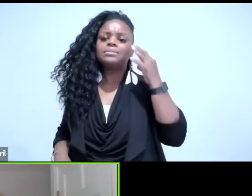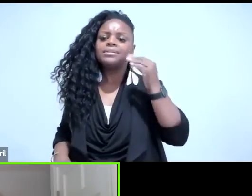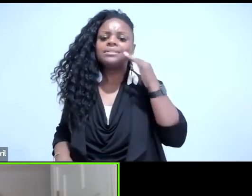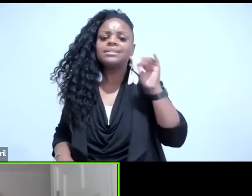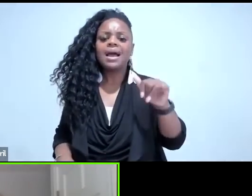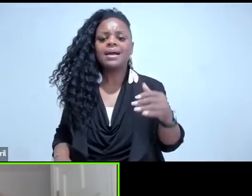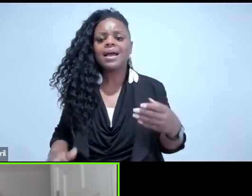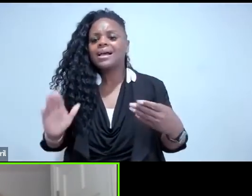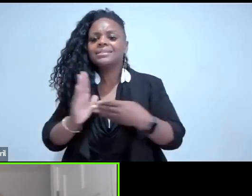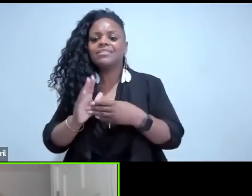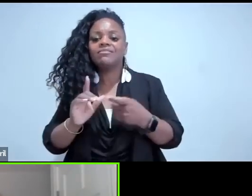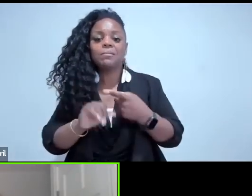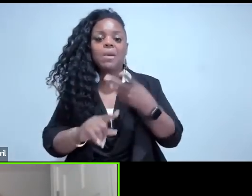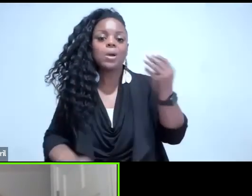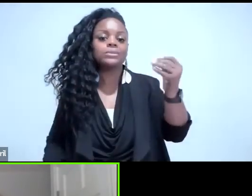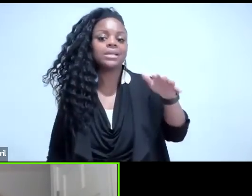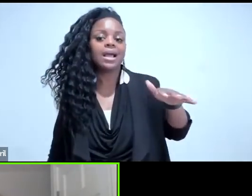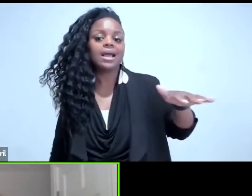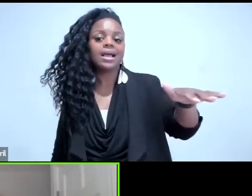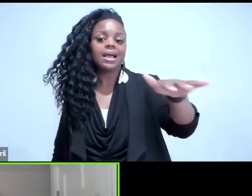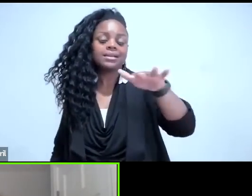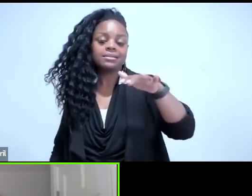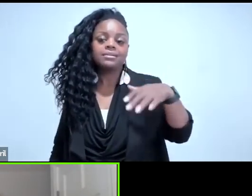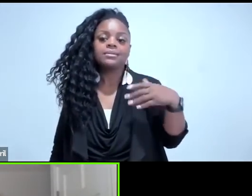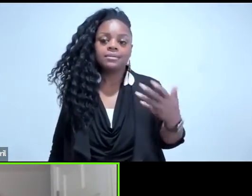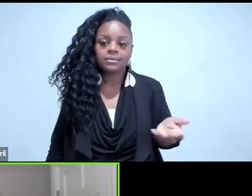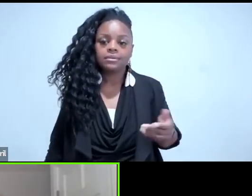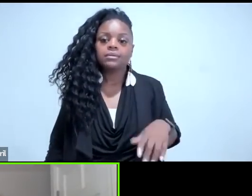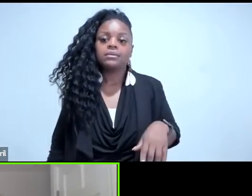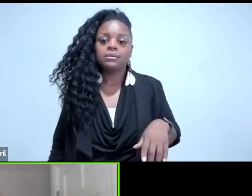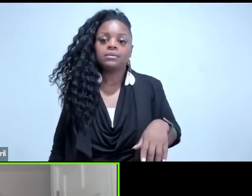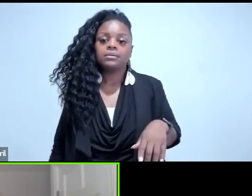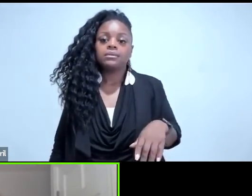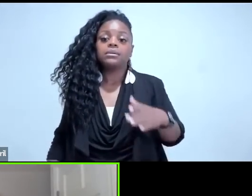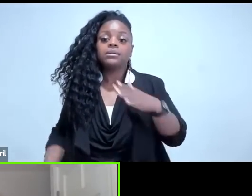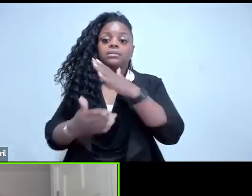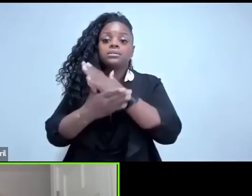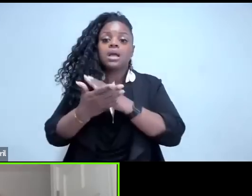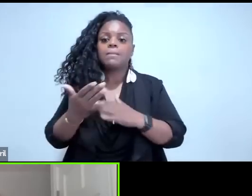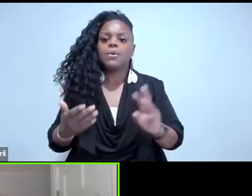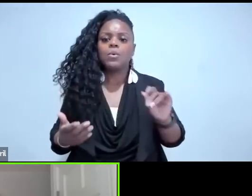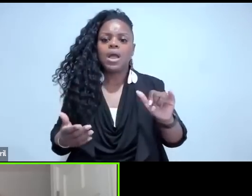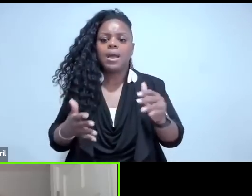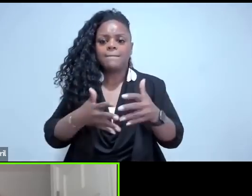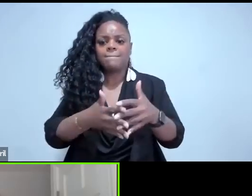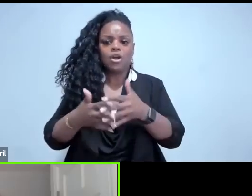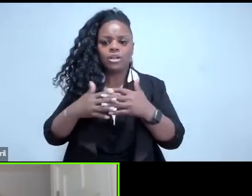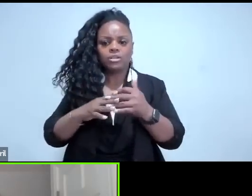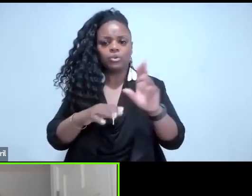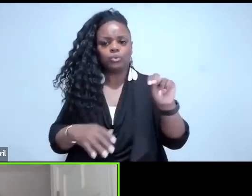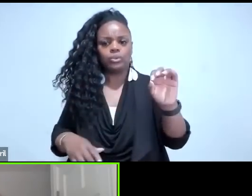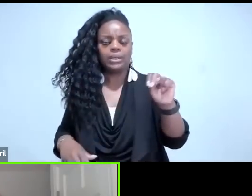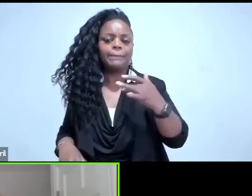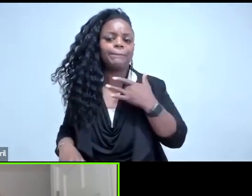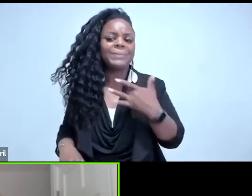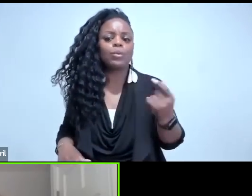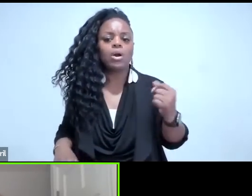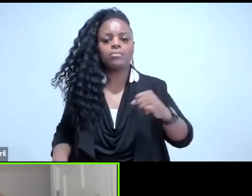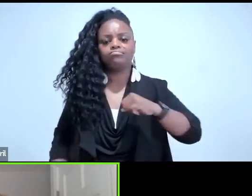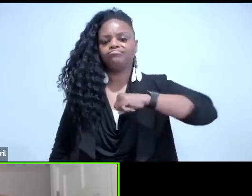unions can be and historically have been at times defensive-minded. But at moments of great